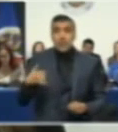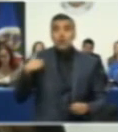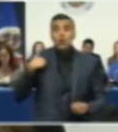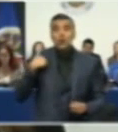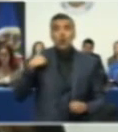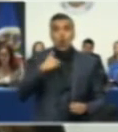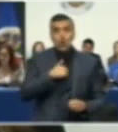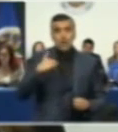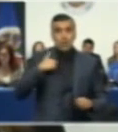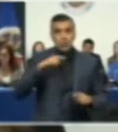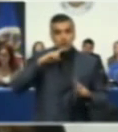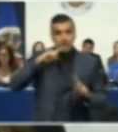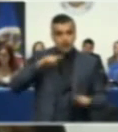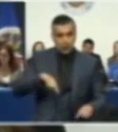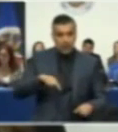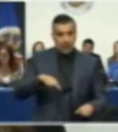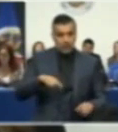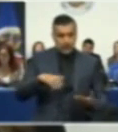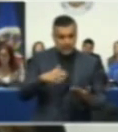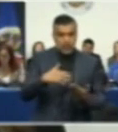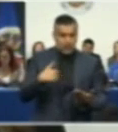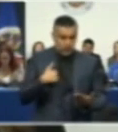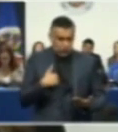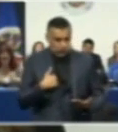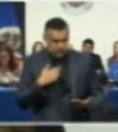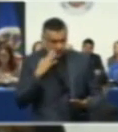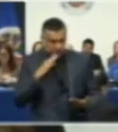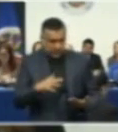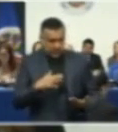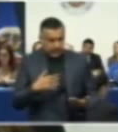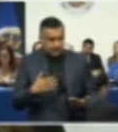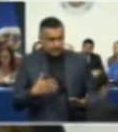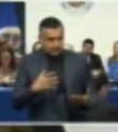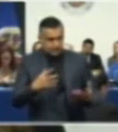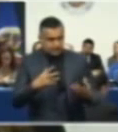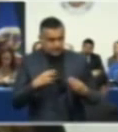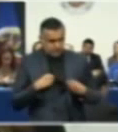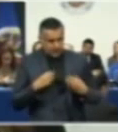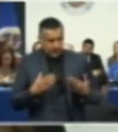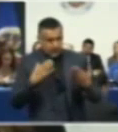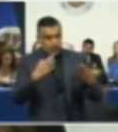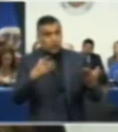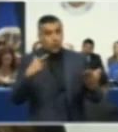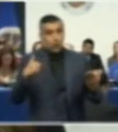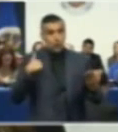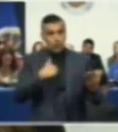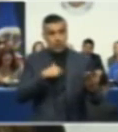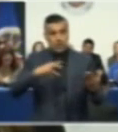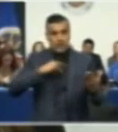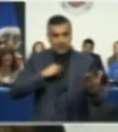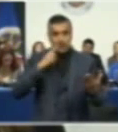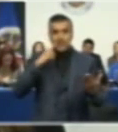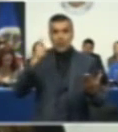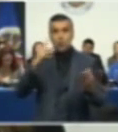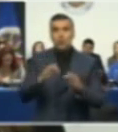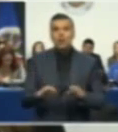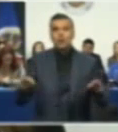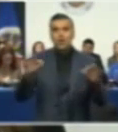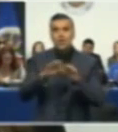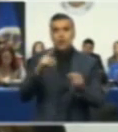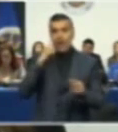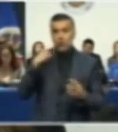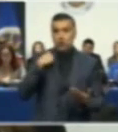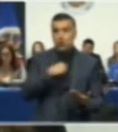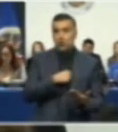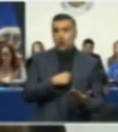do have a report, and I'm taking up the offer, I'm sure we will be taking up the offer of a thematic report. That would be something which is very important to